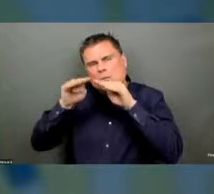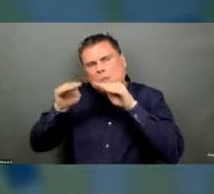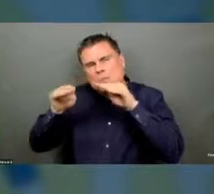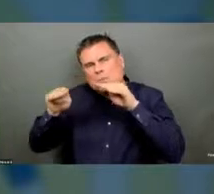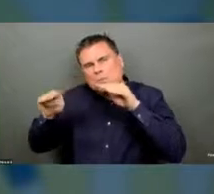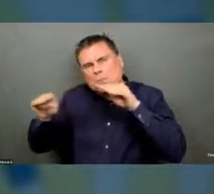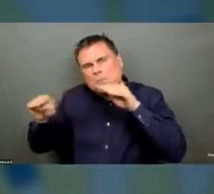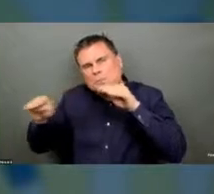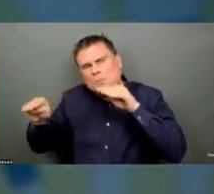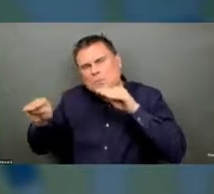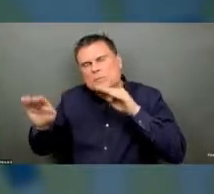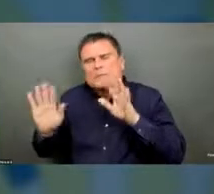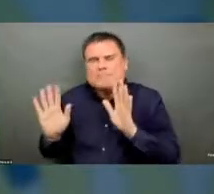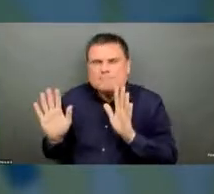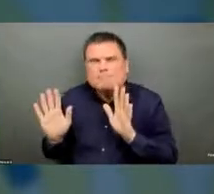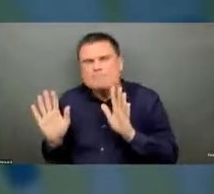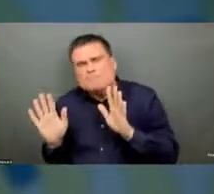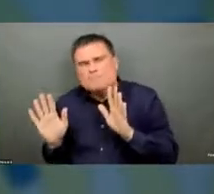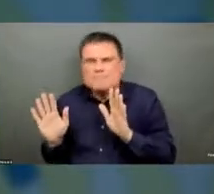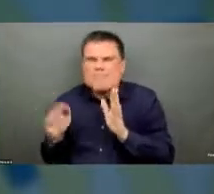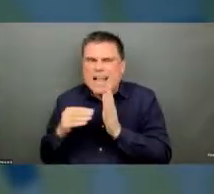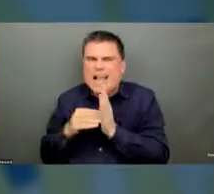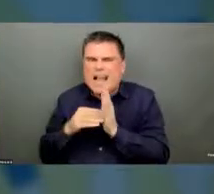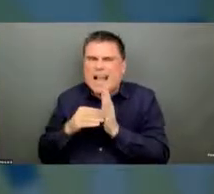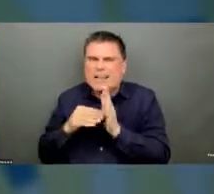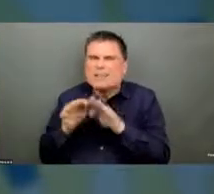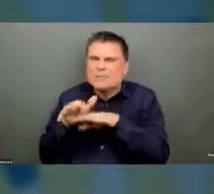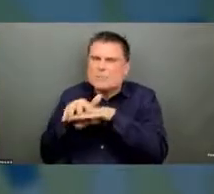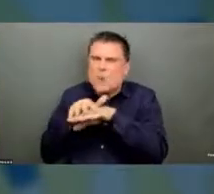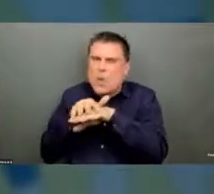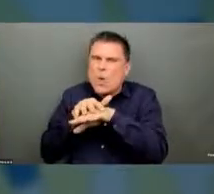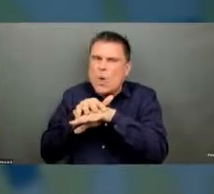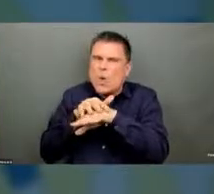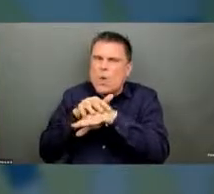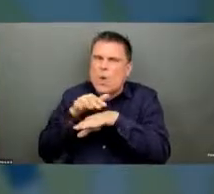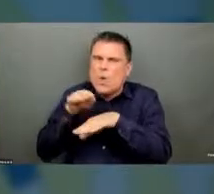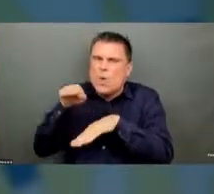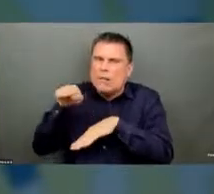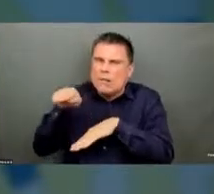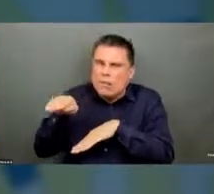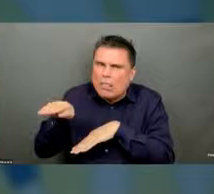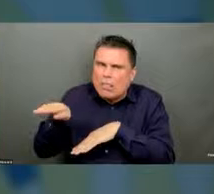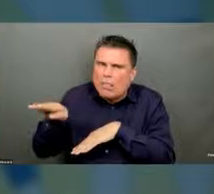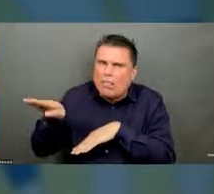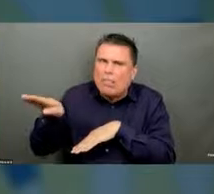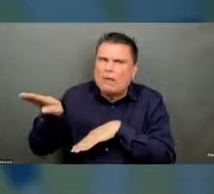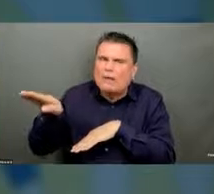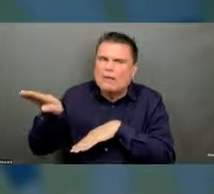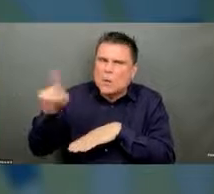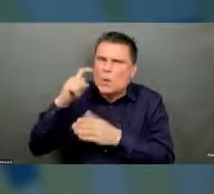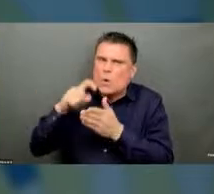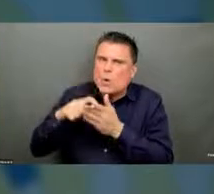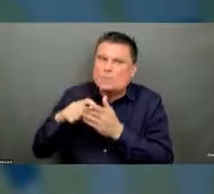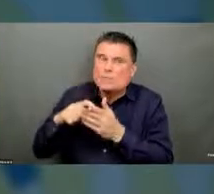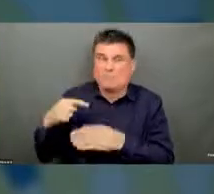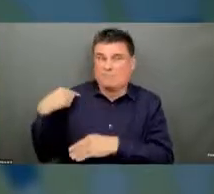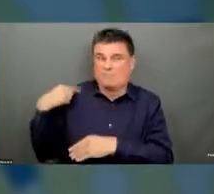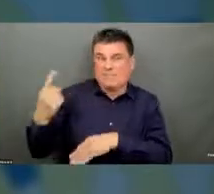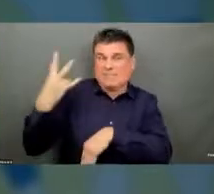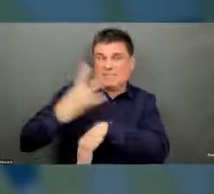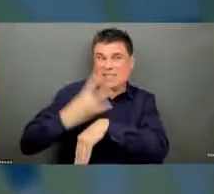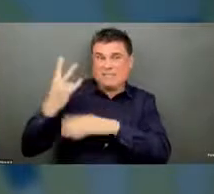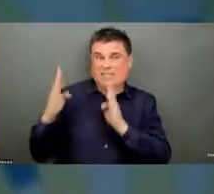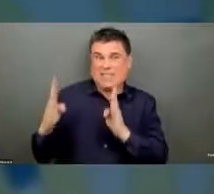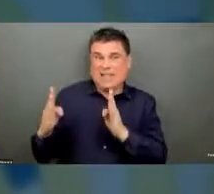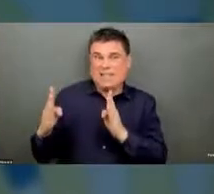slowly and steadily, but we now are at a level that our 7-day rolling average has increased. But if we look